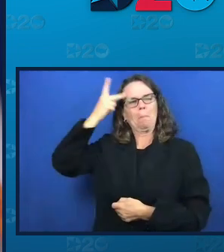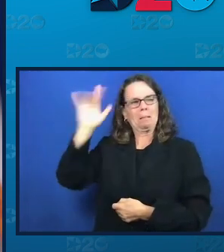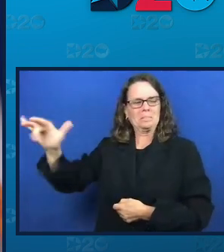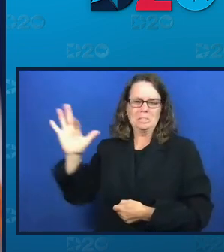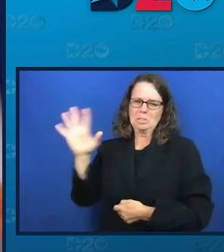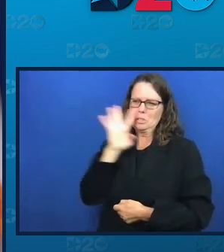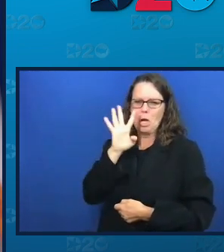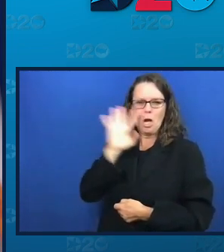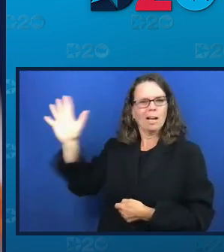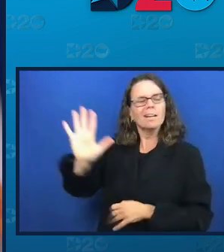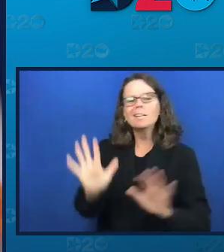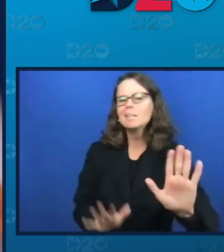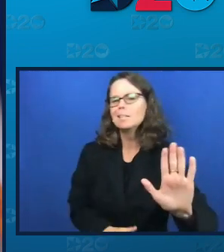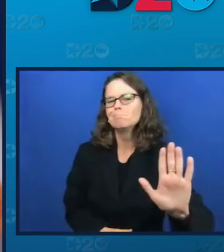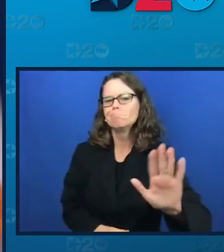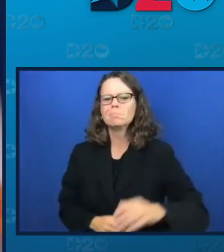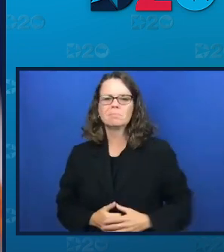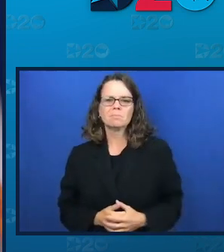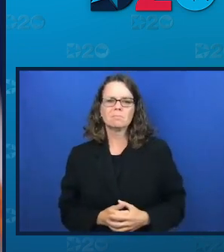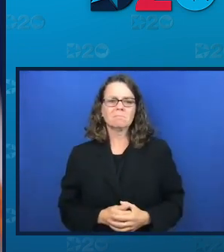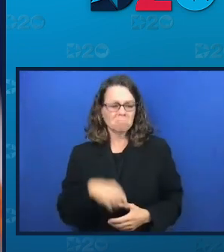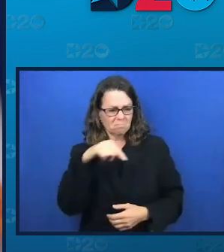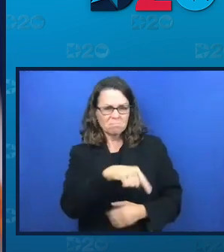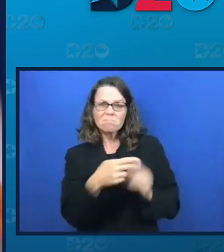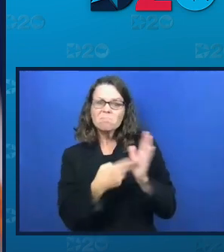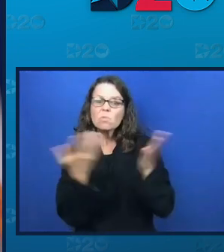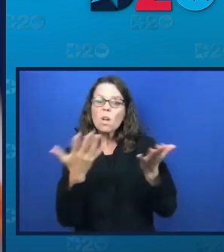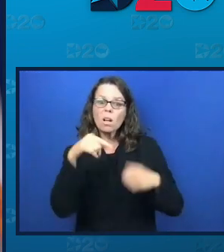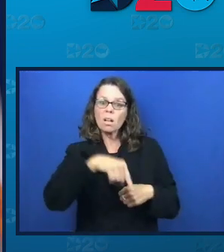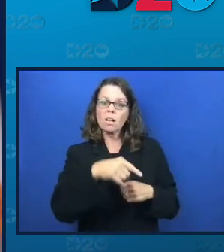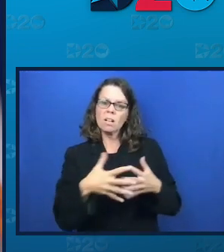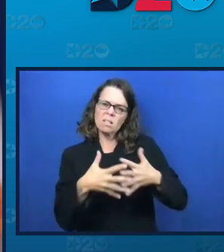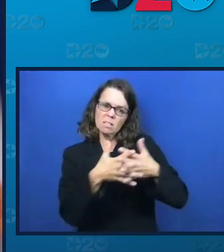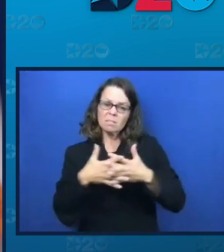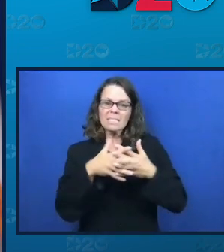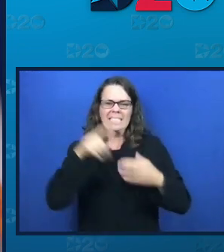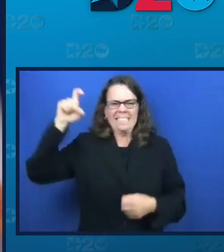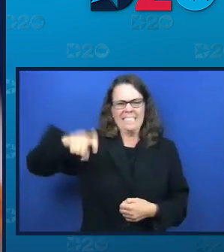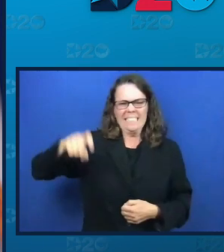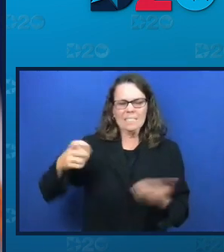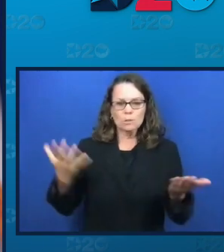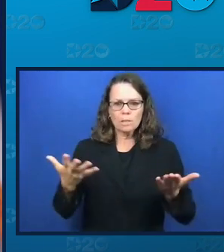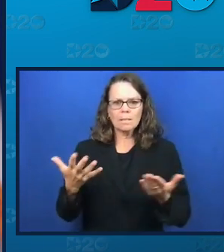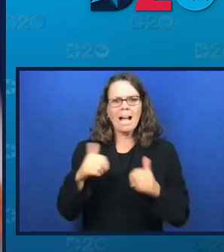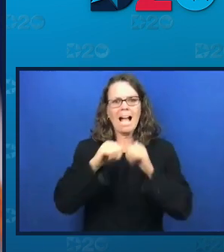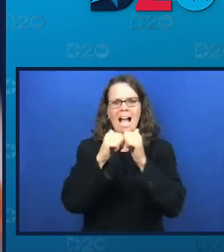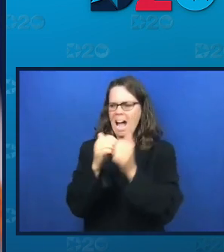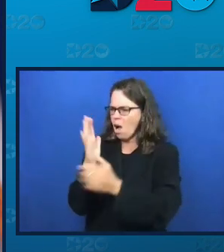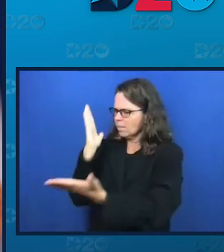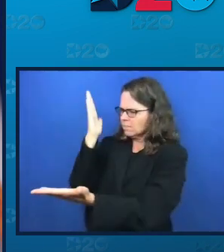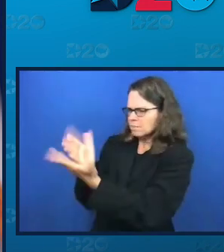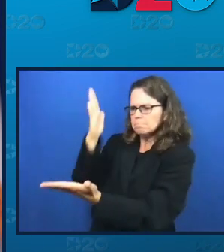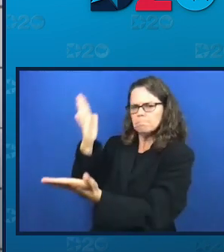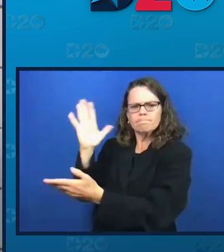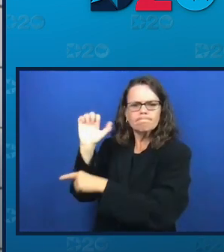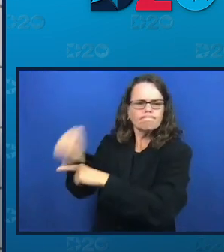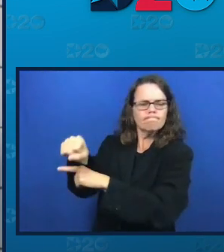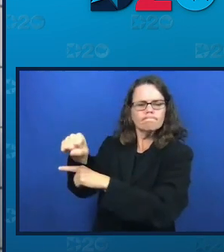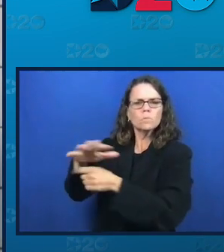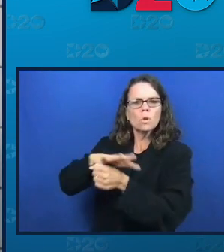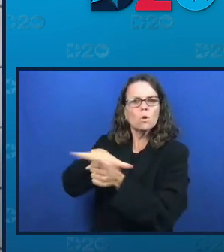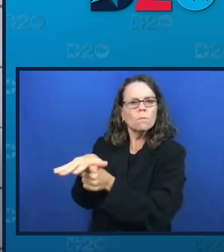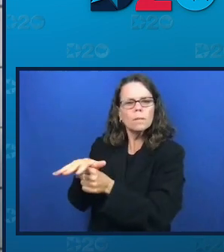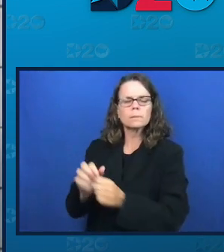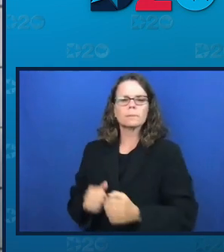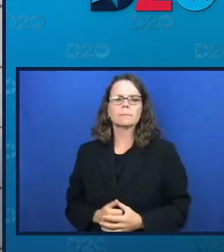nation absolutely has what it takes to overcome the COVID-19 pandemic that's claimed tens of thousands of our loved ones.